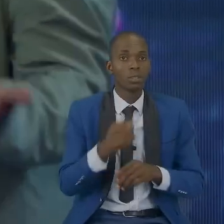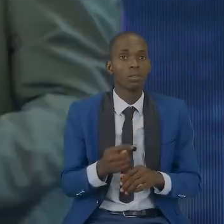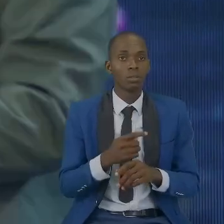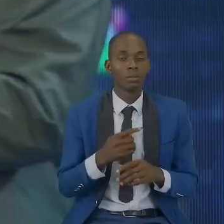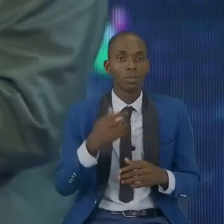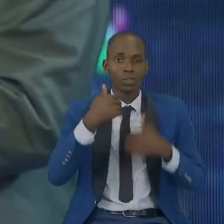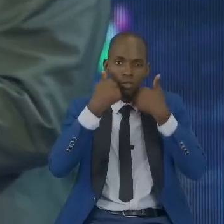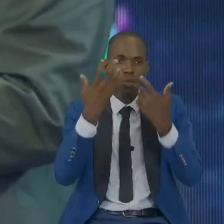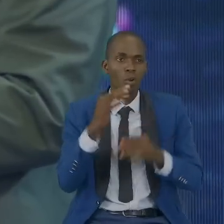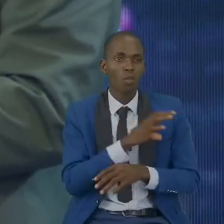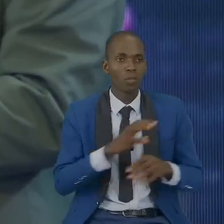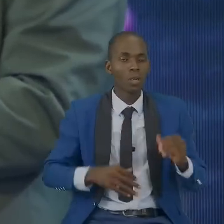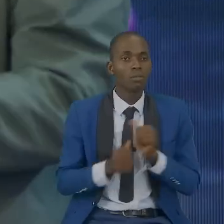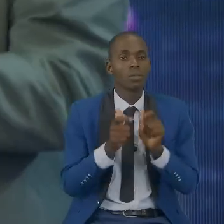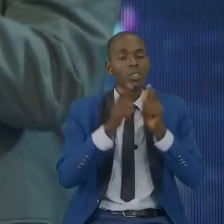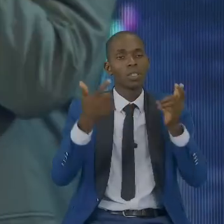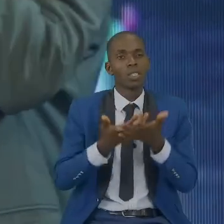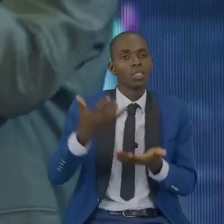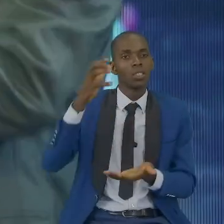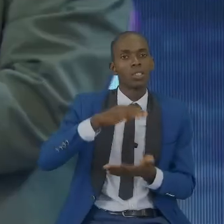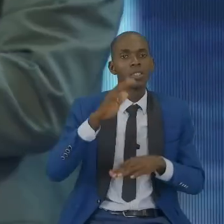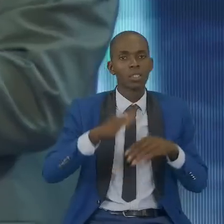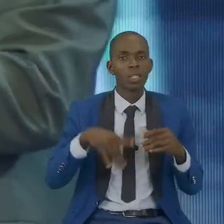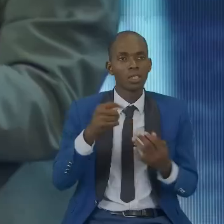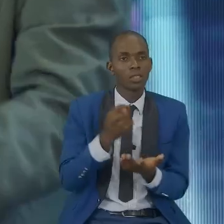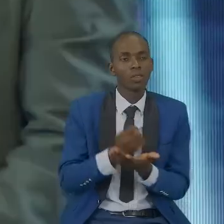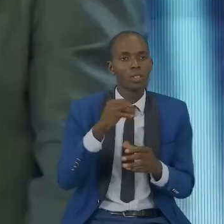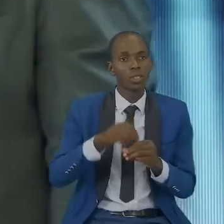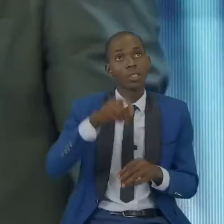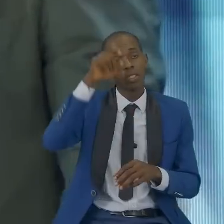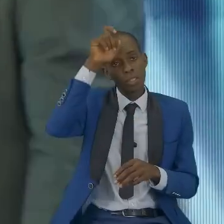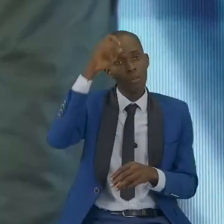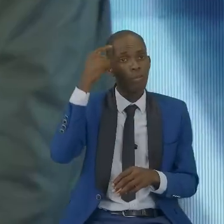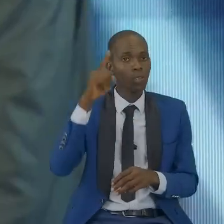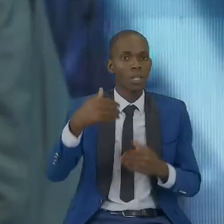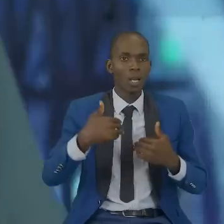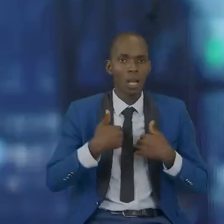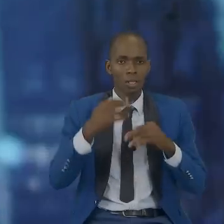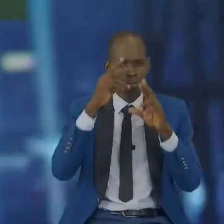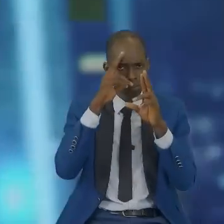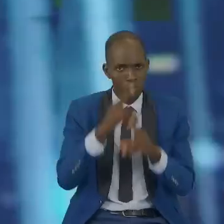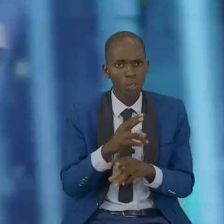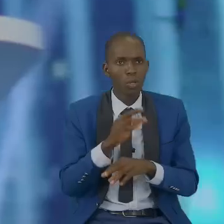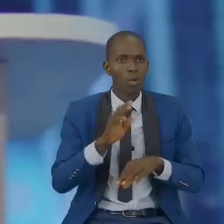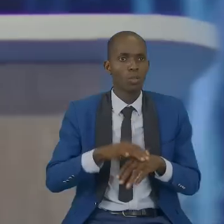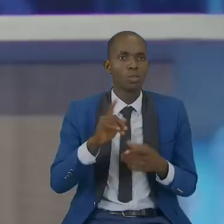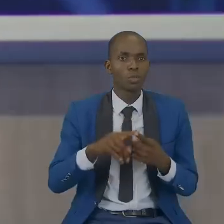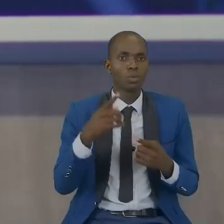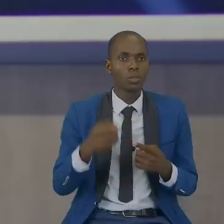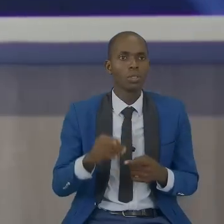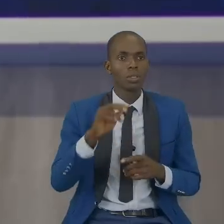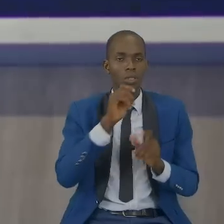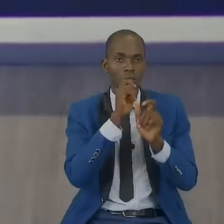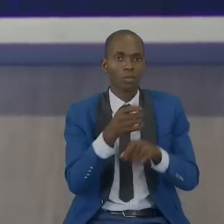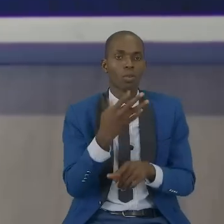than the treasures in Egypt, for he had respect unto the recompense of the reward. Verse 27,